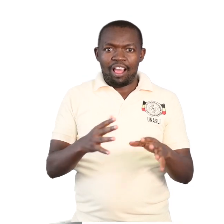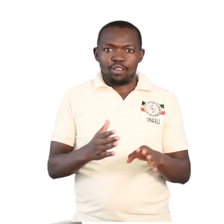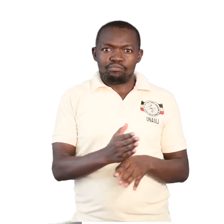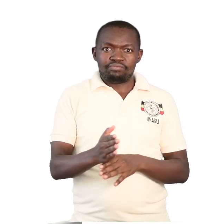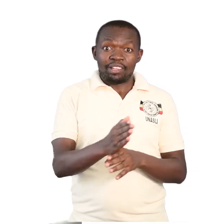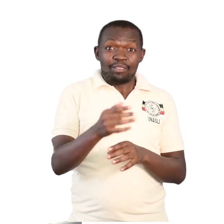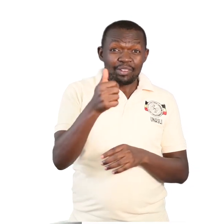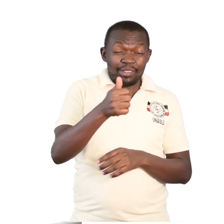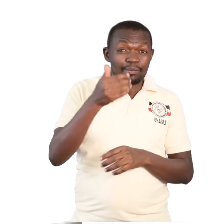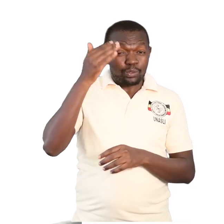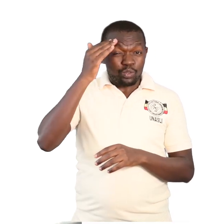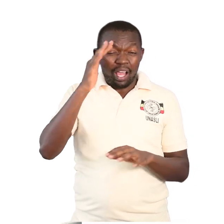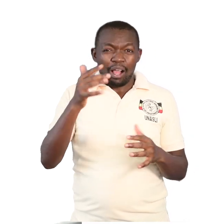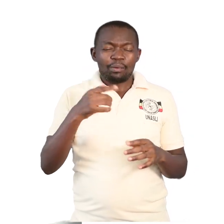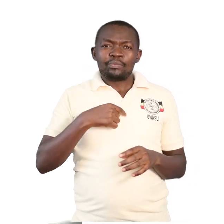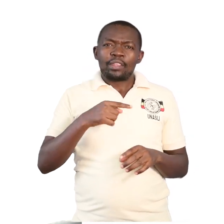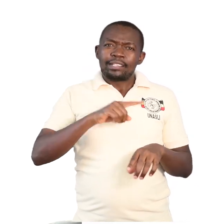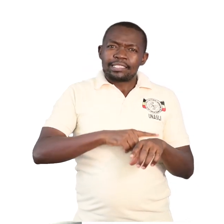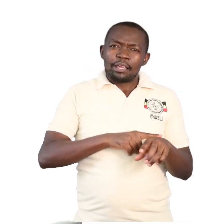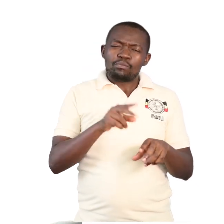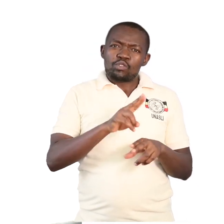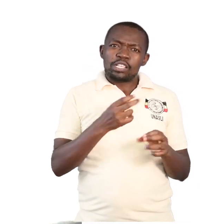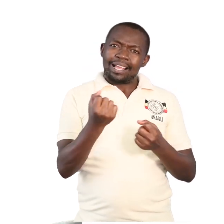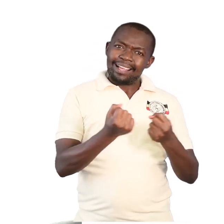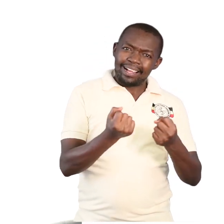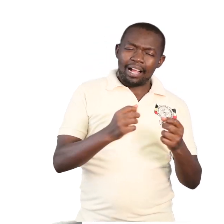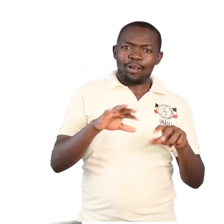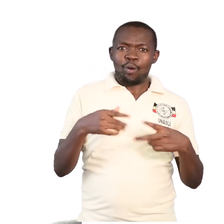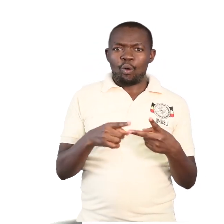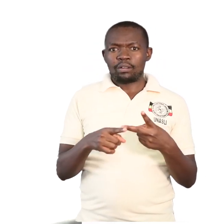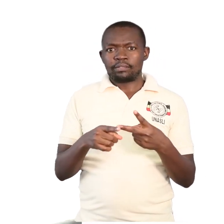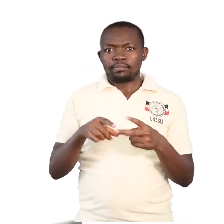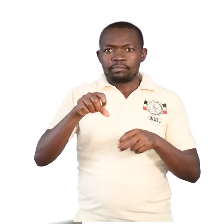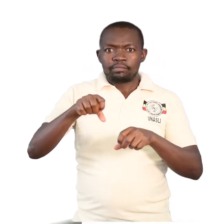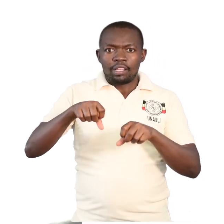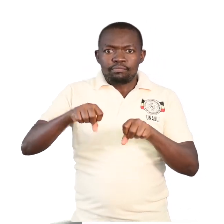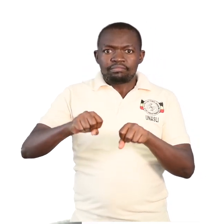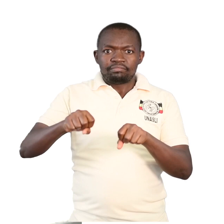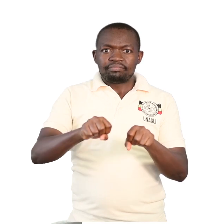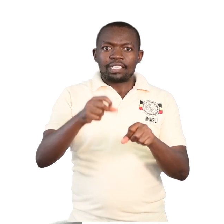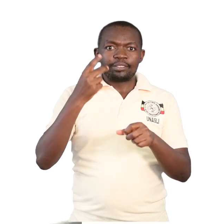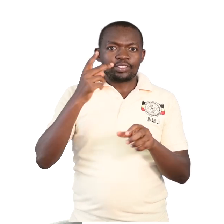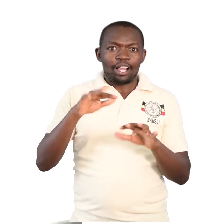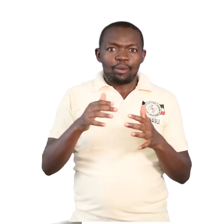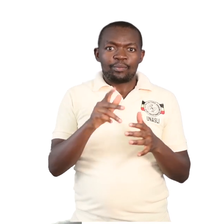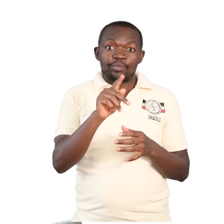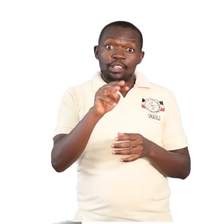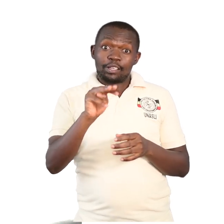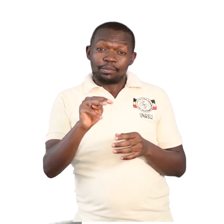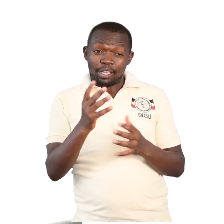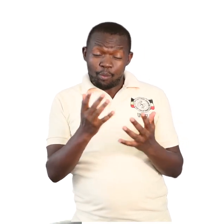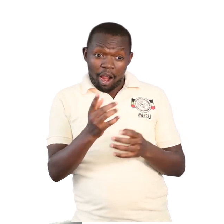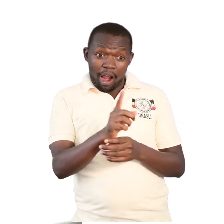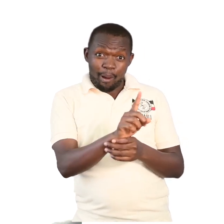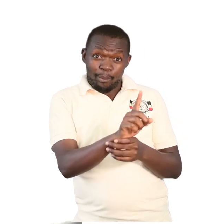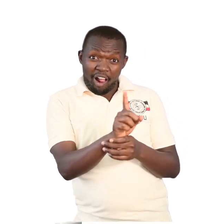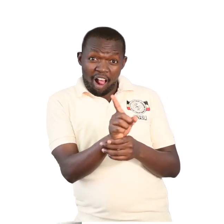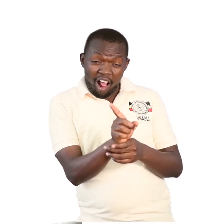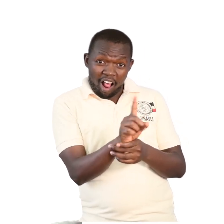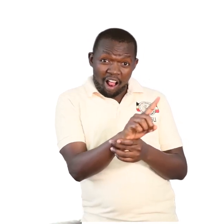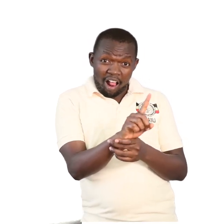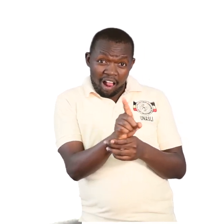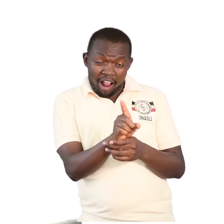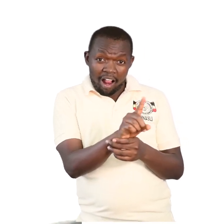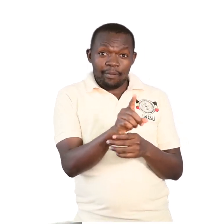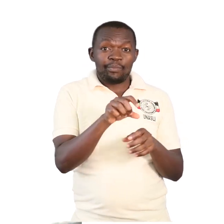they are moving while using a car or a motorcycle, they have to look at the speedometers on the motorcycles or on the